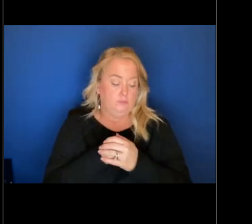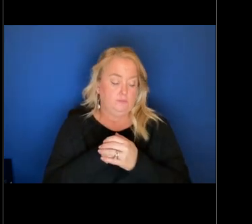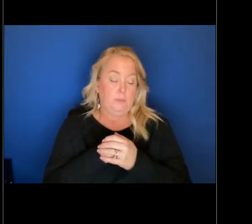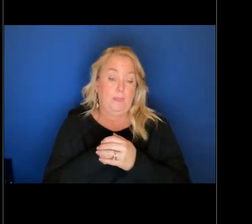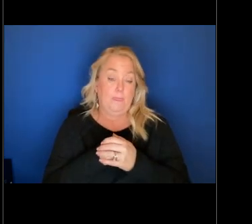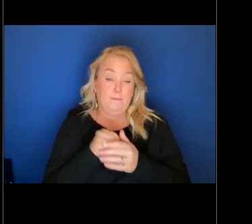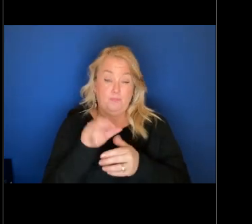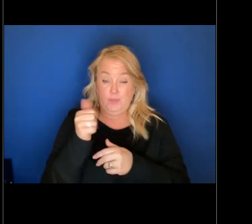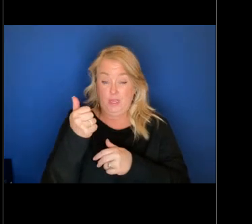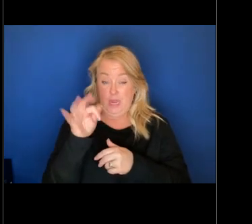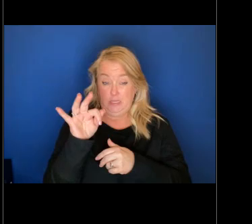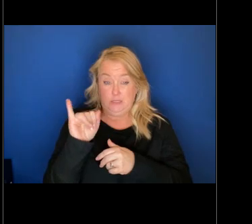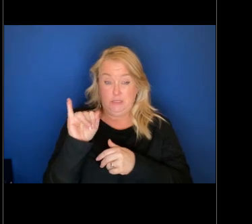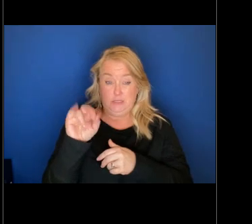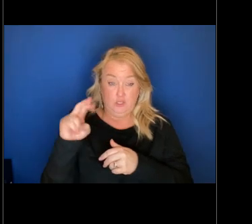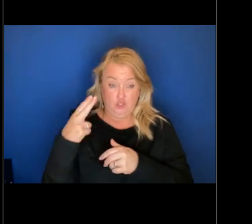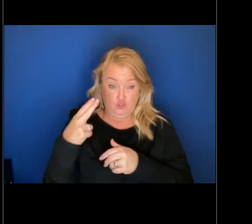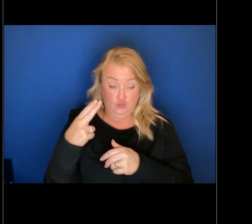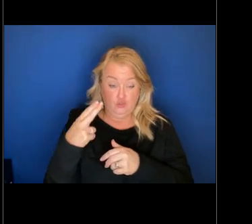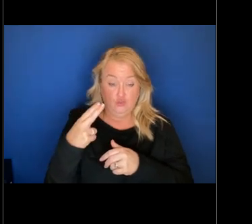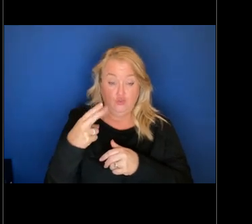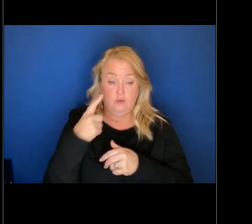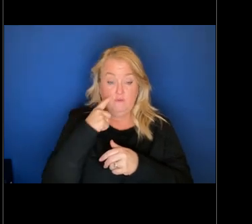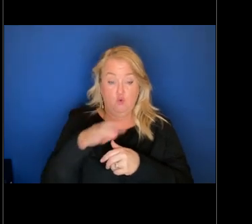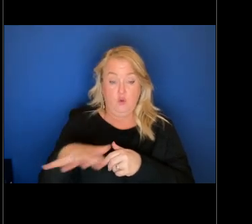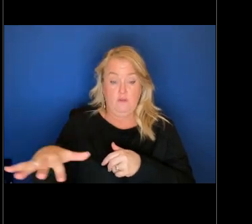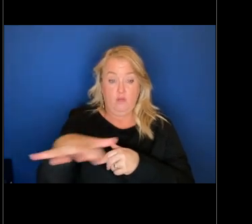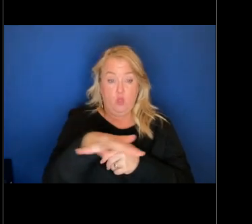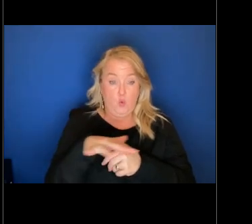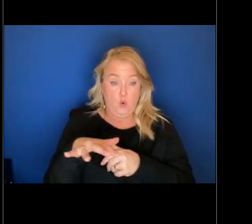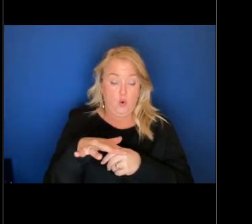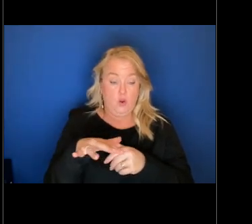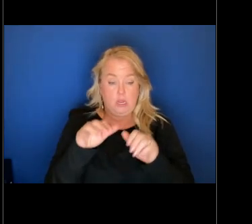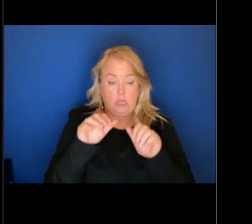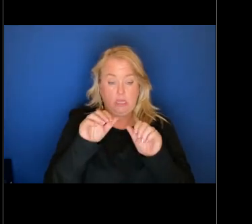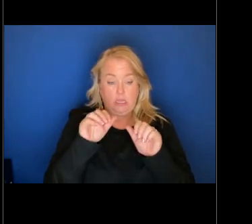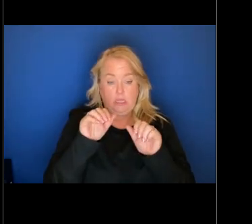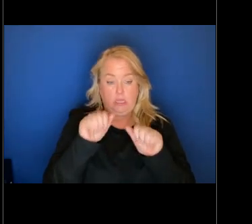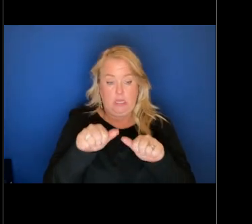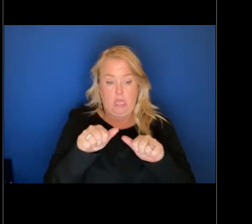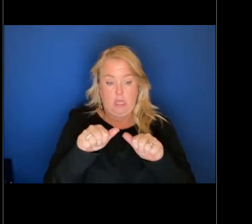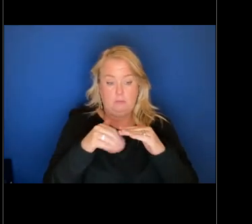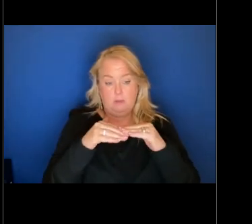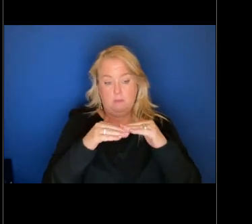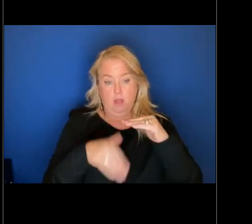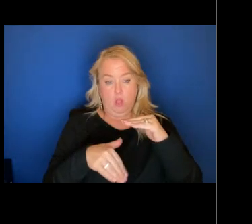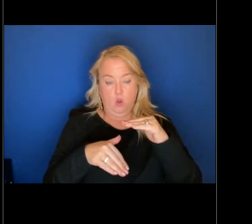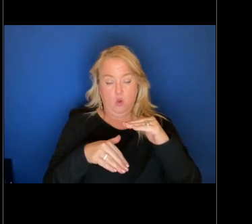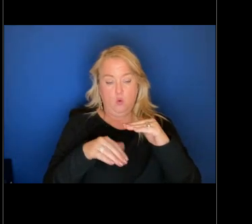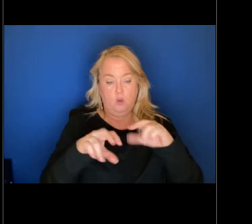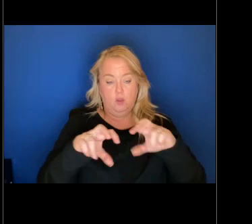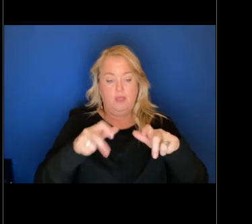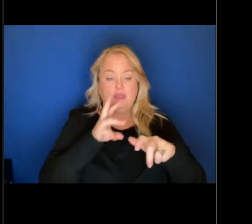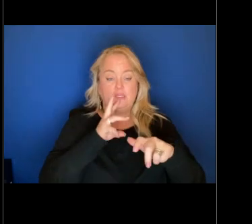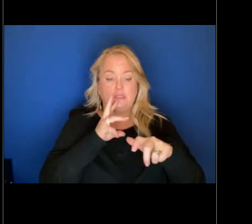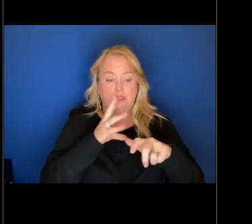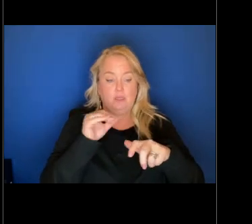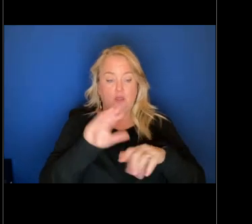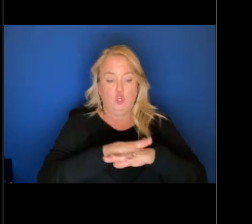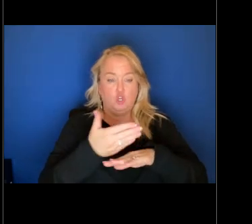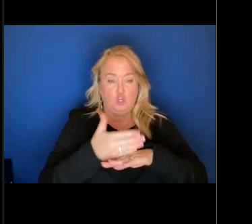Only 19 inches of clear floor space may extend under the sink or cooktop.